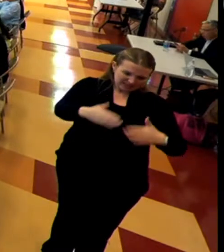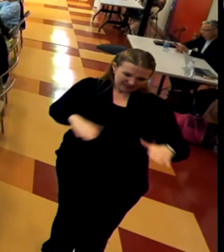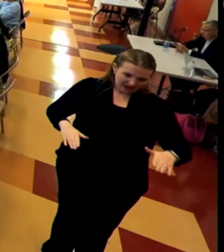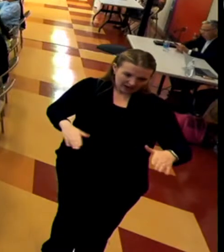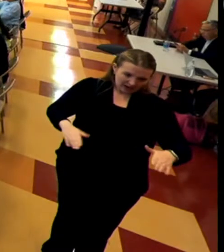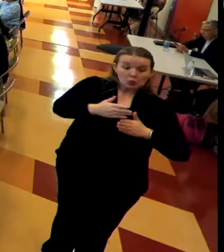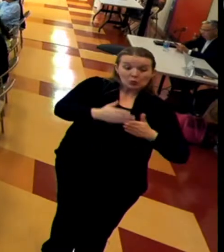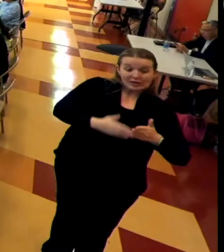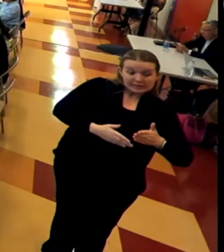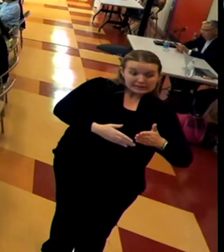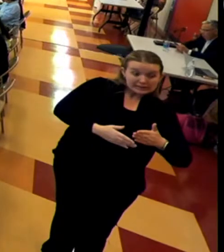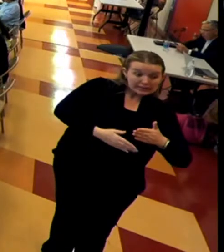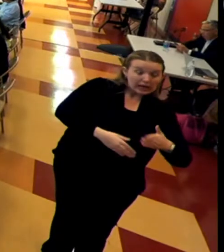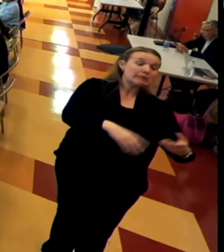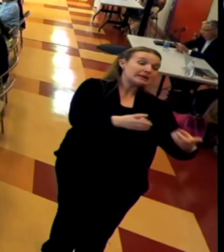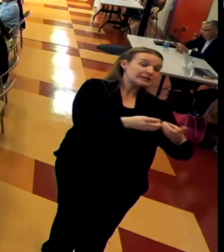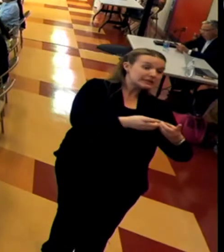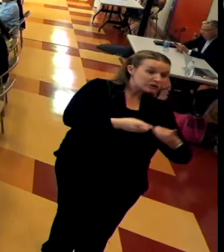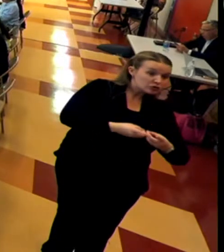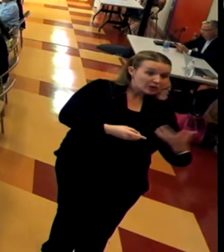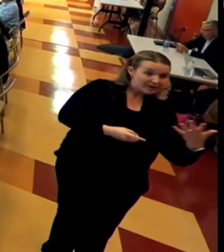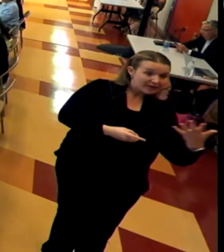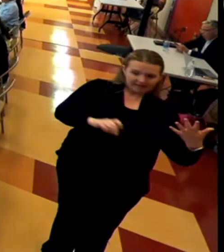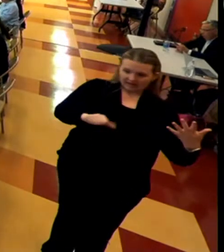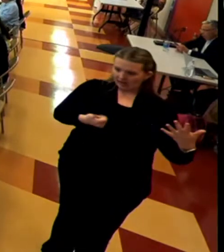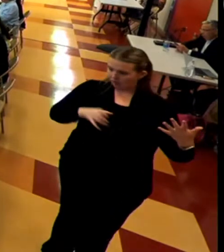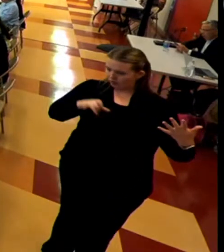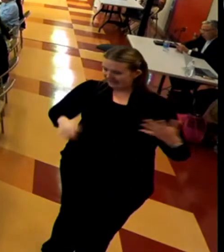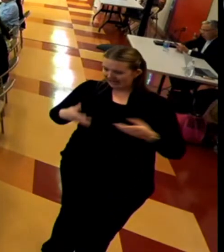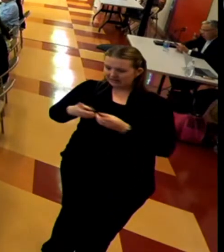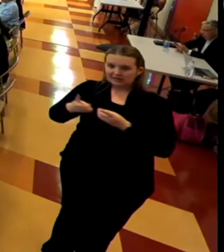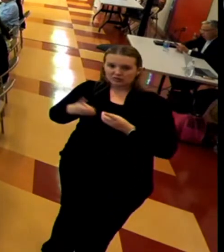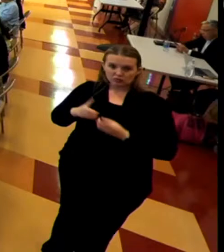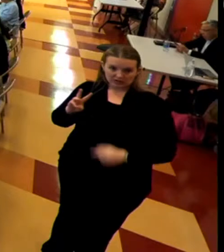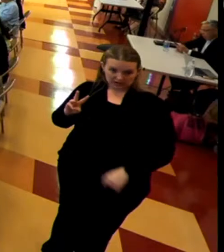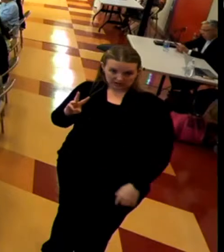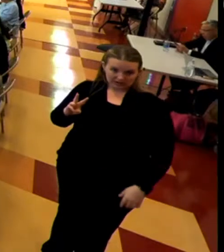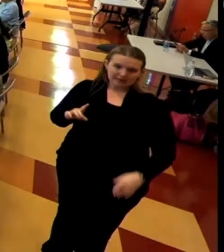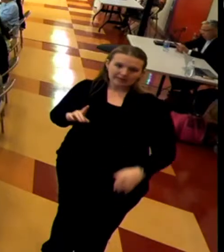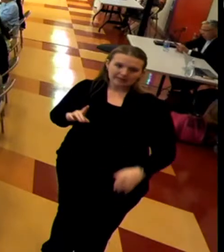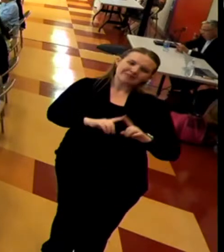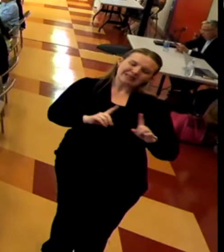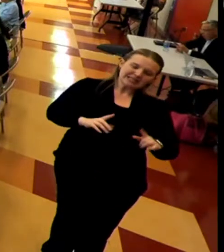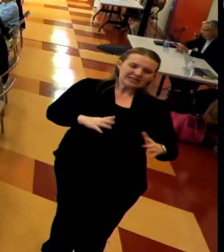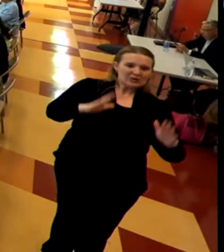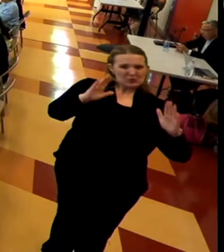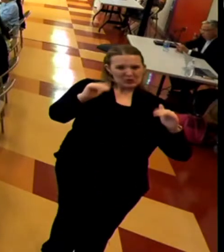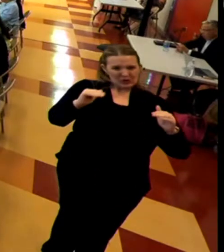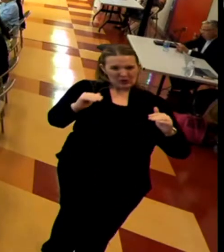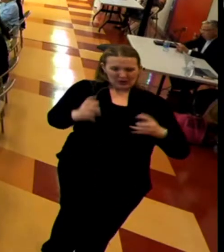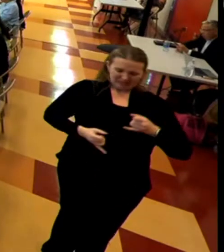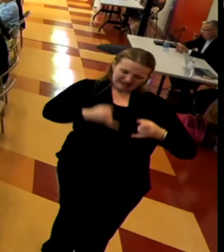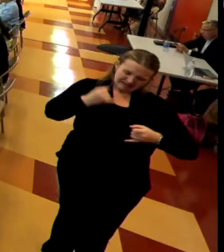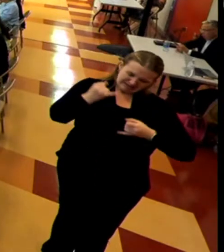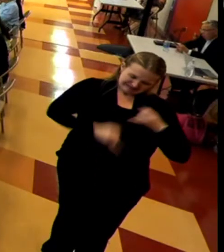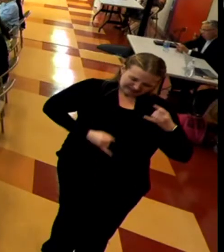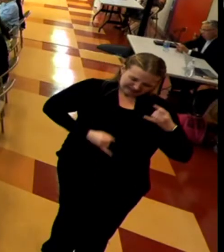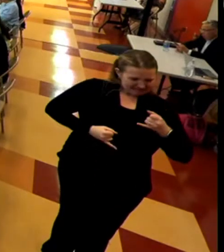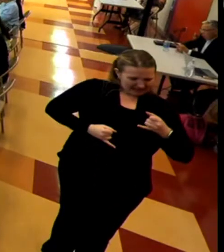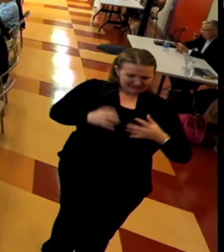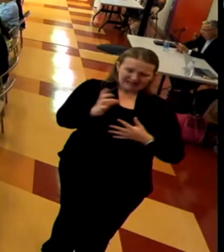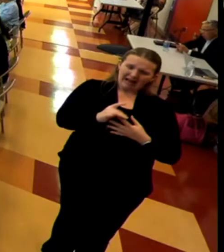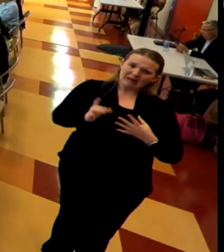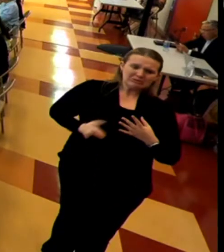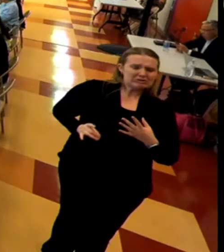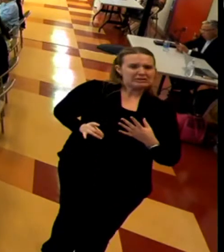our members in District 5 and others remaining in District 6. Although I do hope this would be a last resort solution.